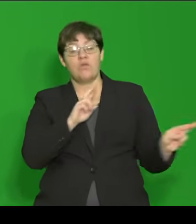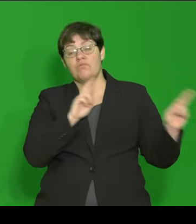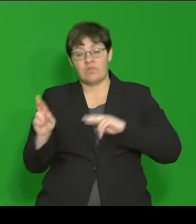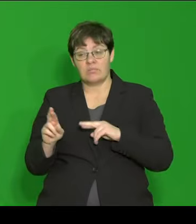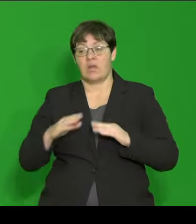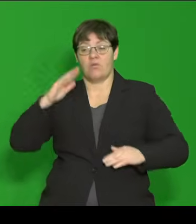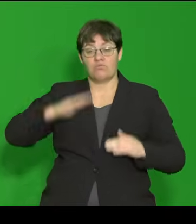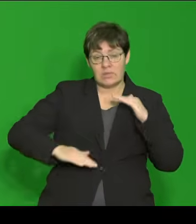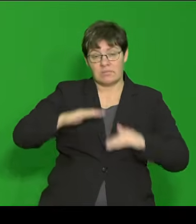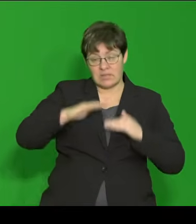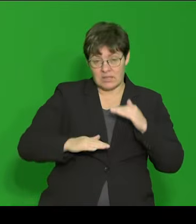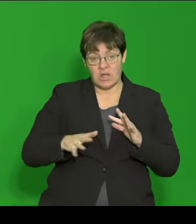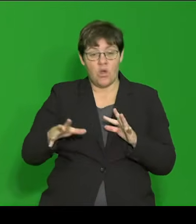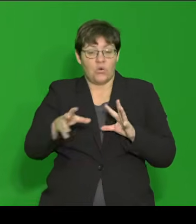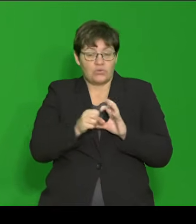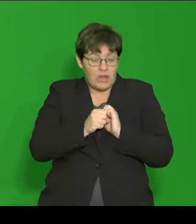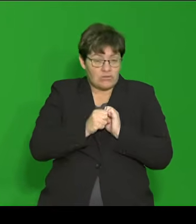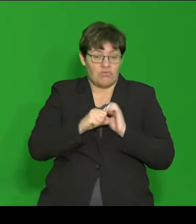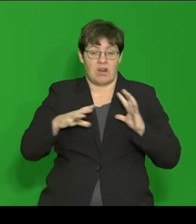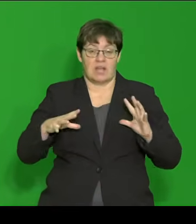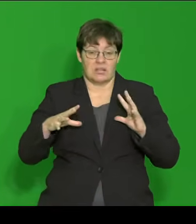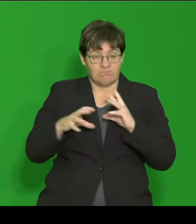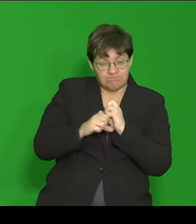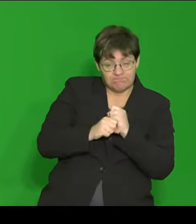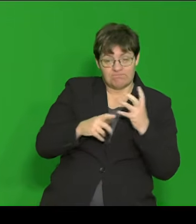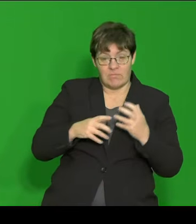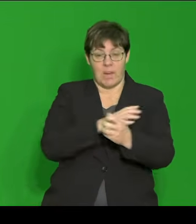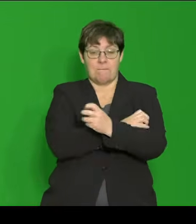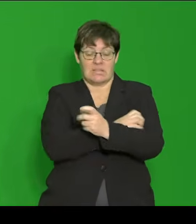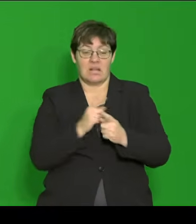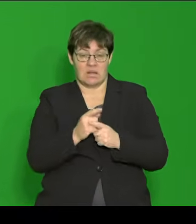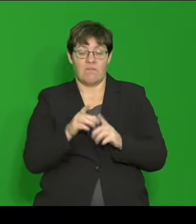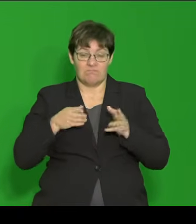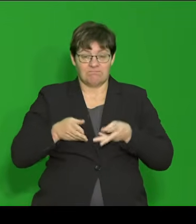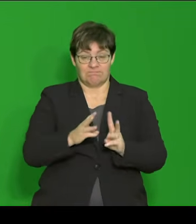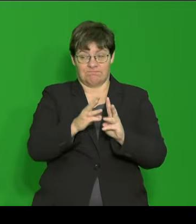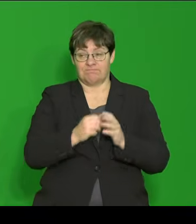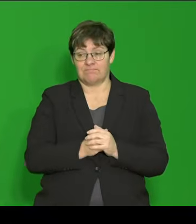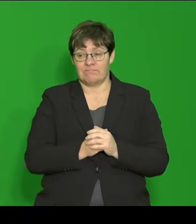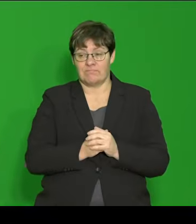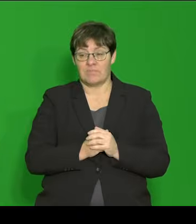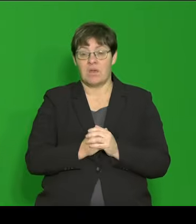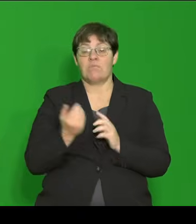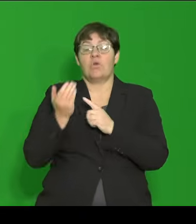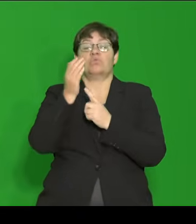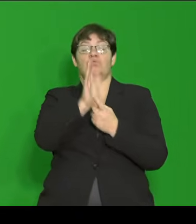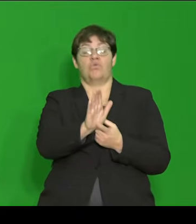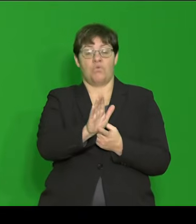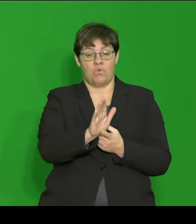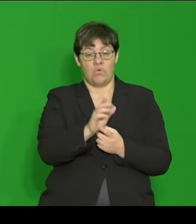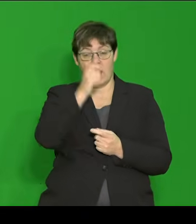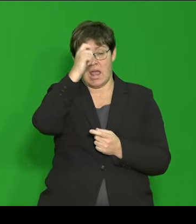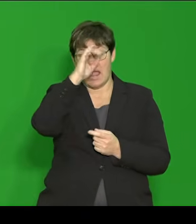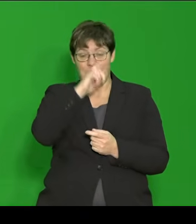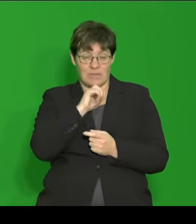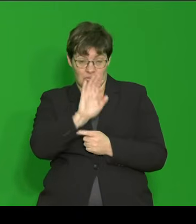the rhythmic contraction and relaxation of the muscles along the alimentary canal. I'm going to very quickly show you